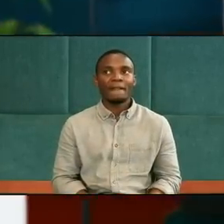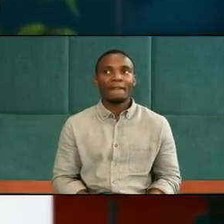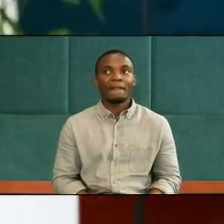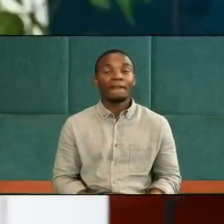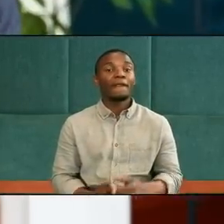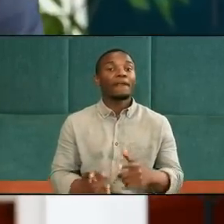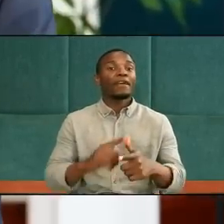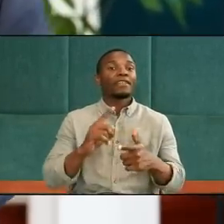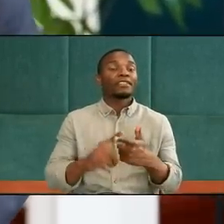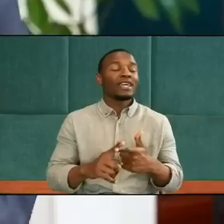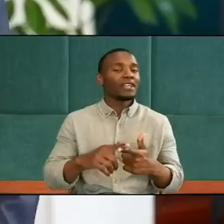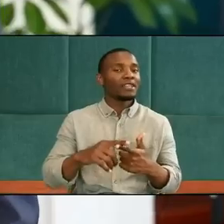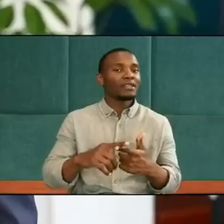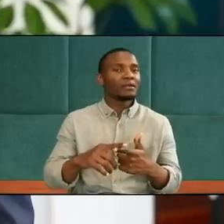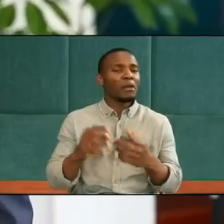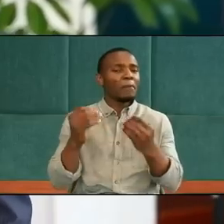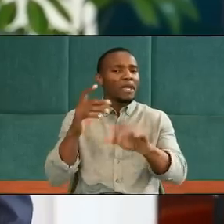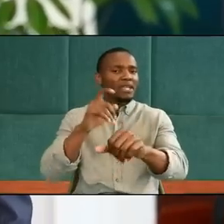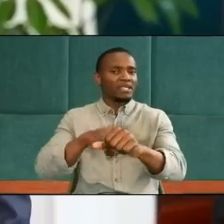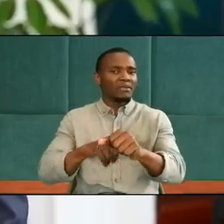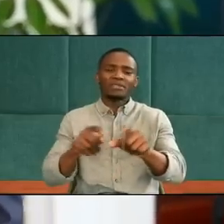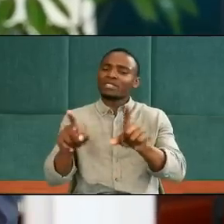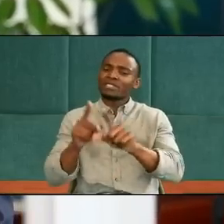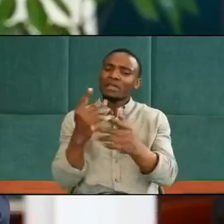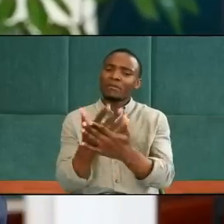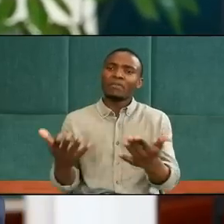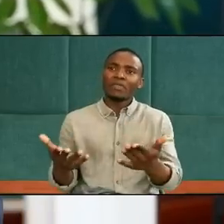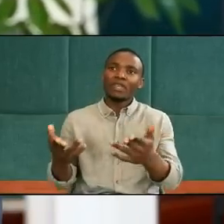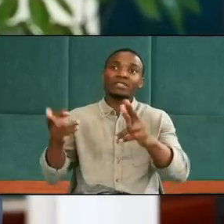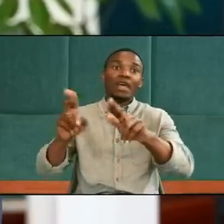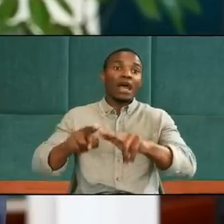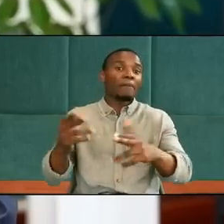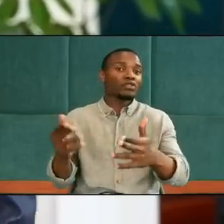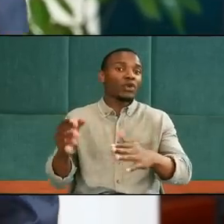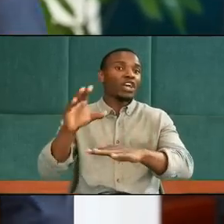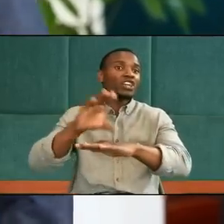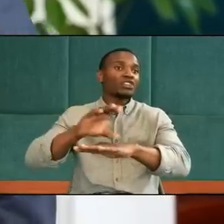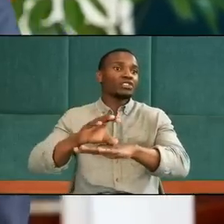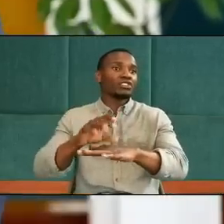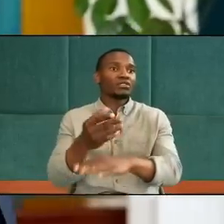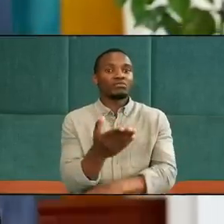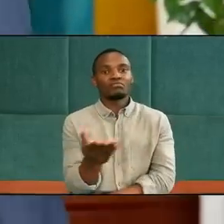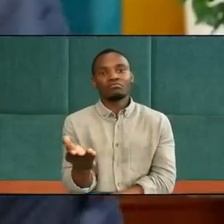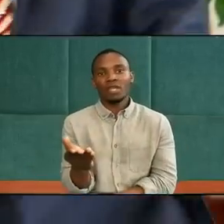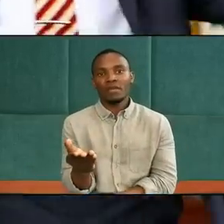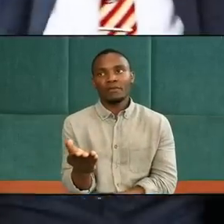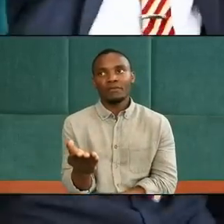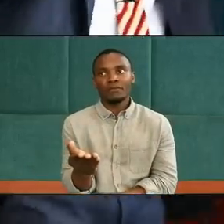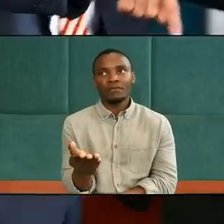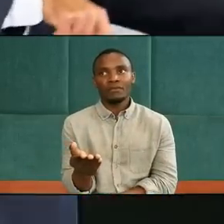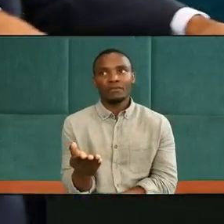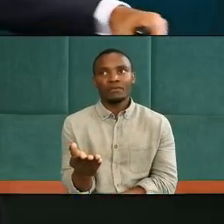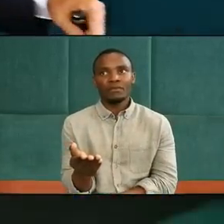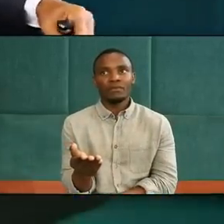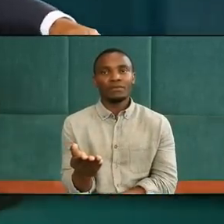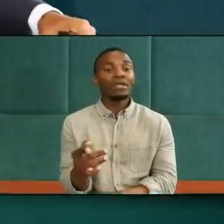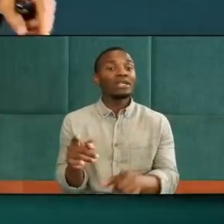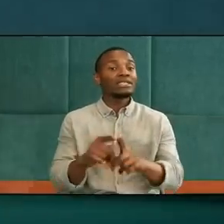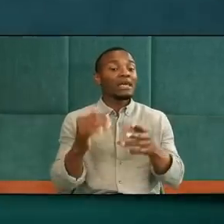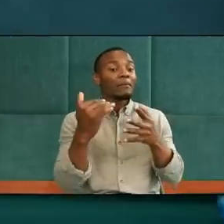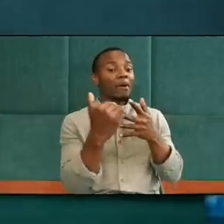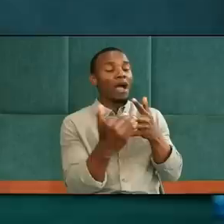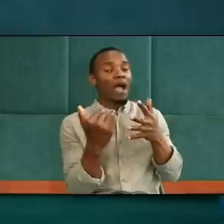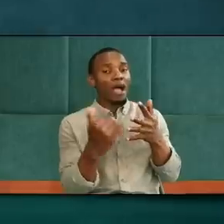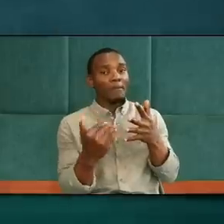And very often the same thing happens in the church of God, among people who